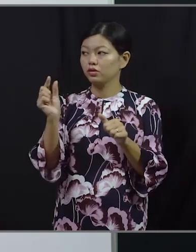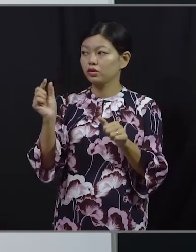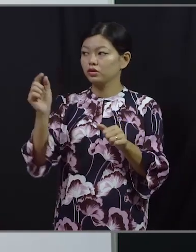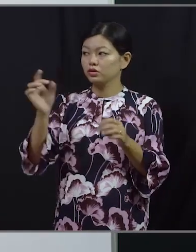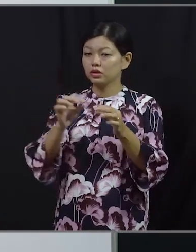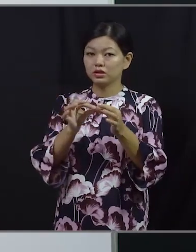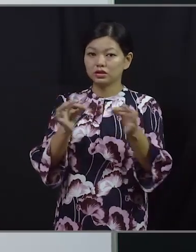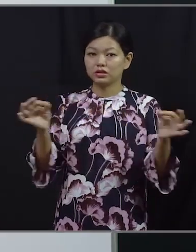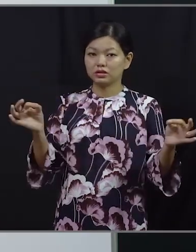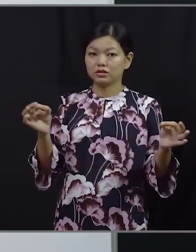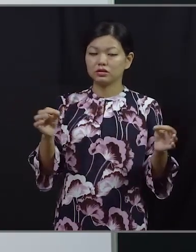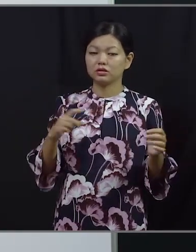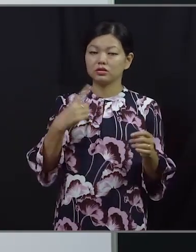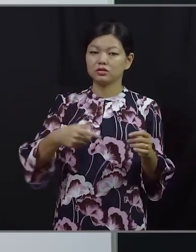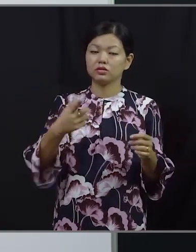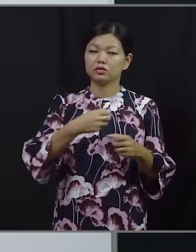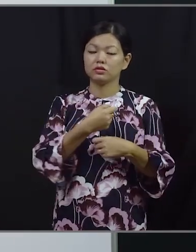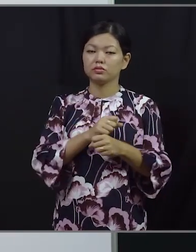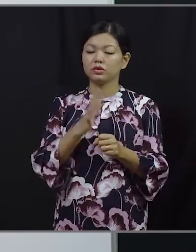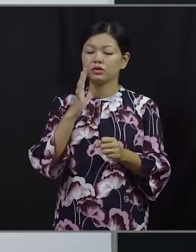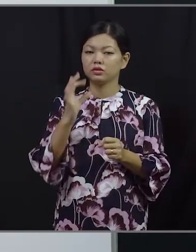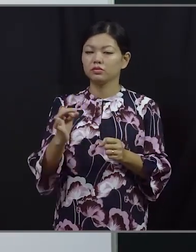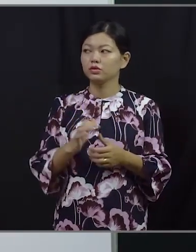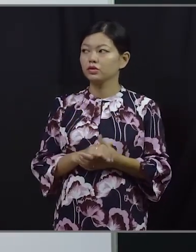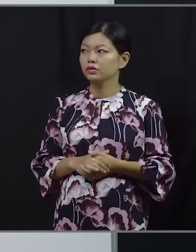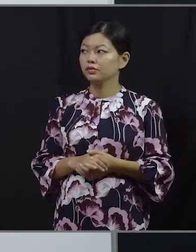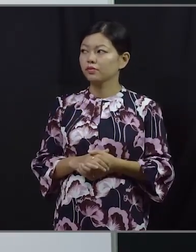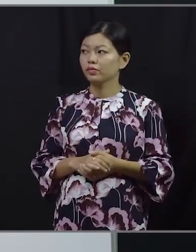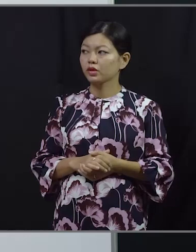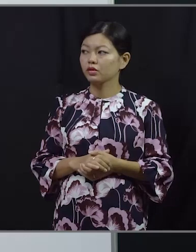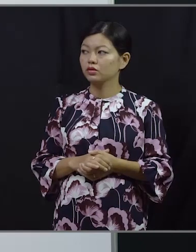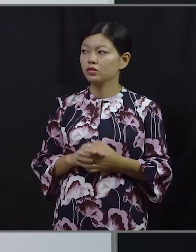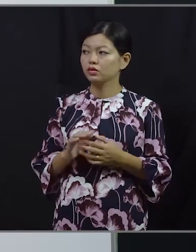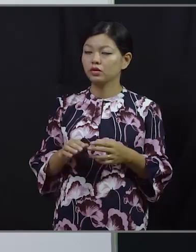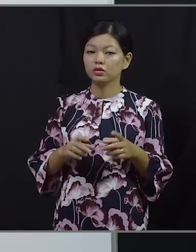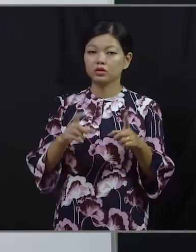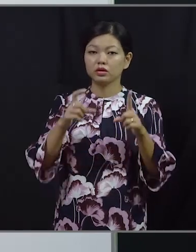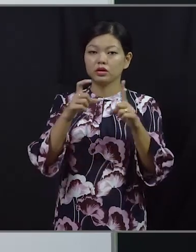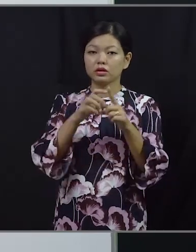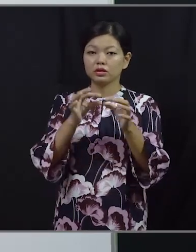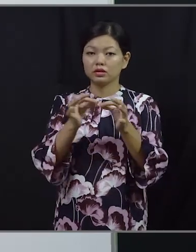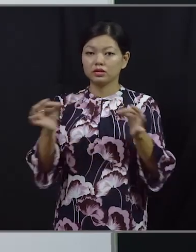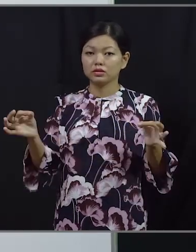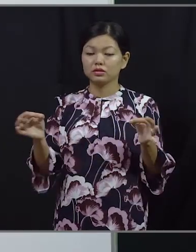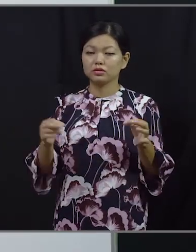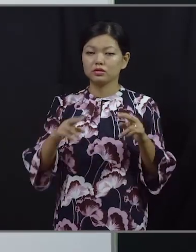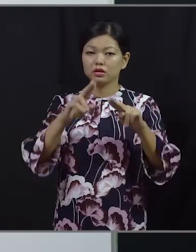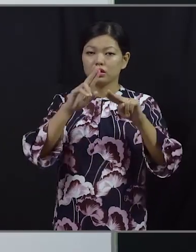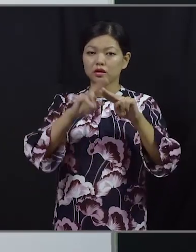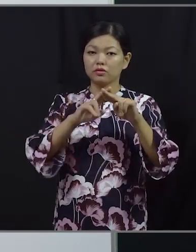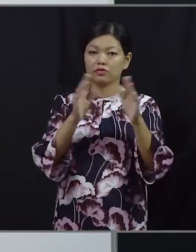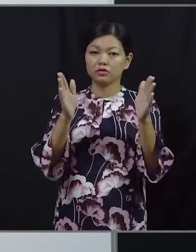the focal length of this convex lens be what? Small f. Okay, I hope now it's clear. Okay, so we have two